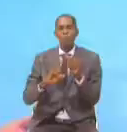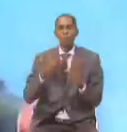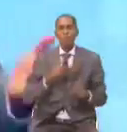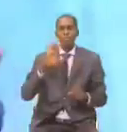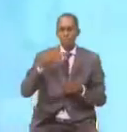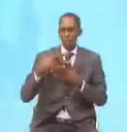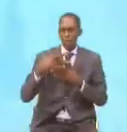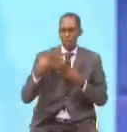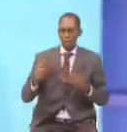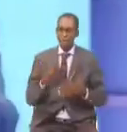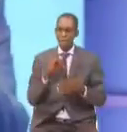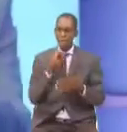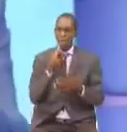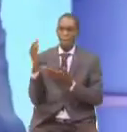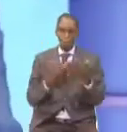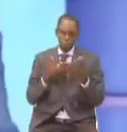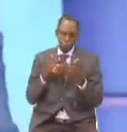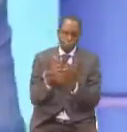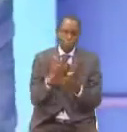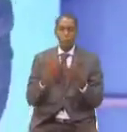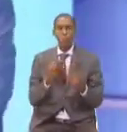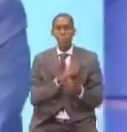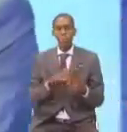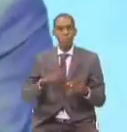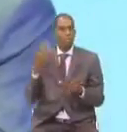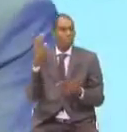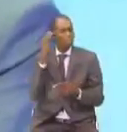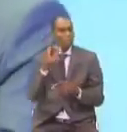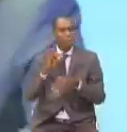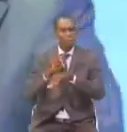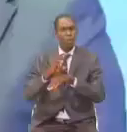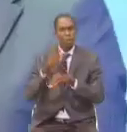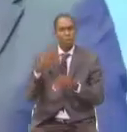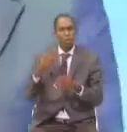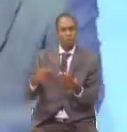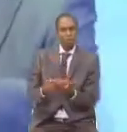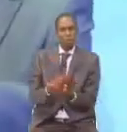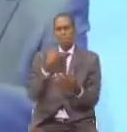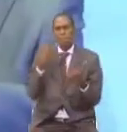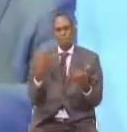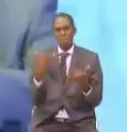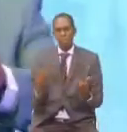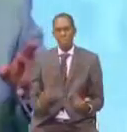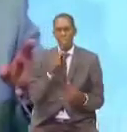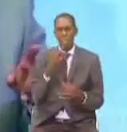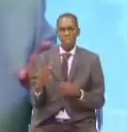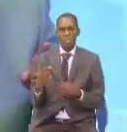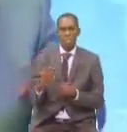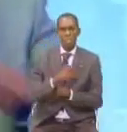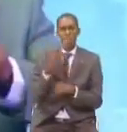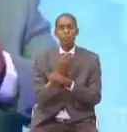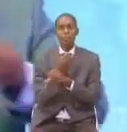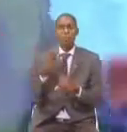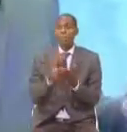the Lord, when you are hearing the message of the gospel and you say, now is the day of salvation, that's the best